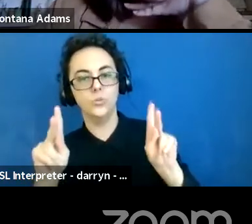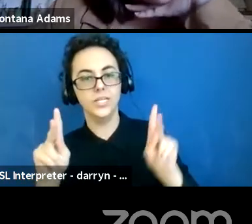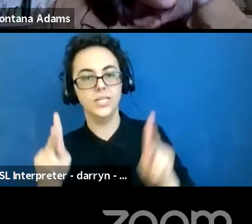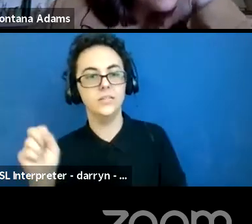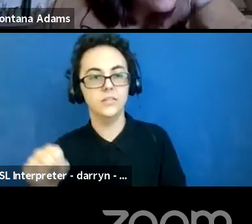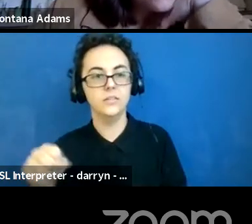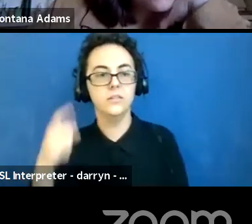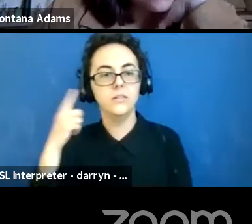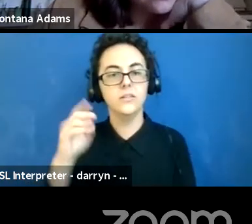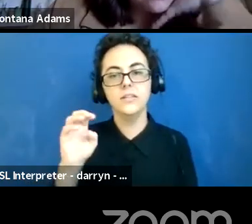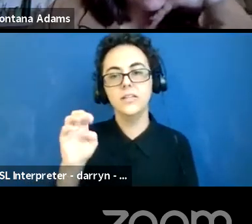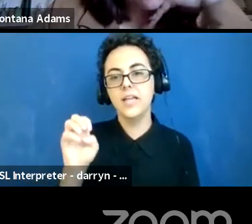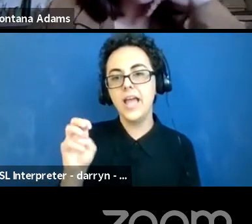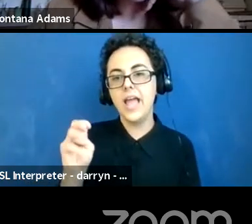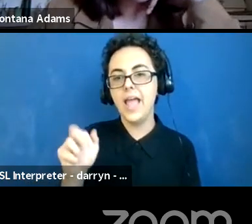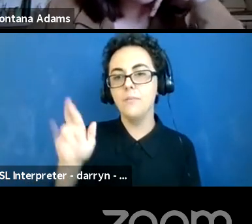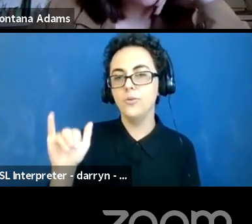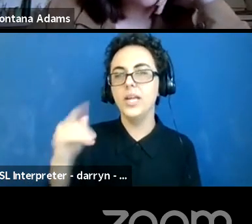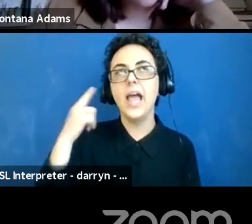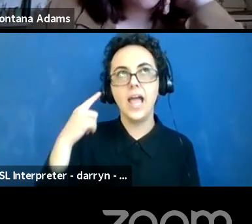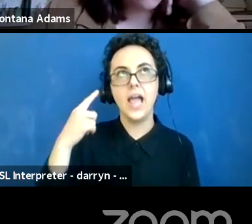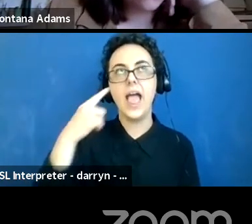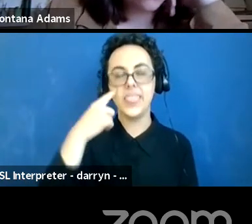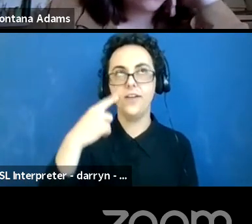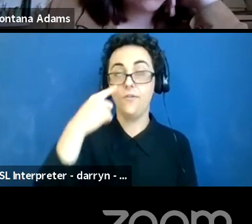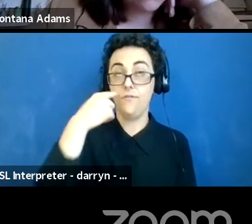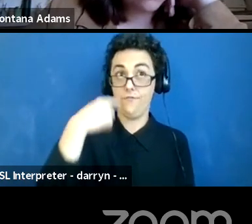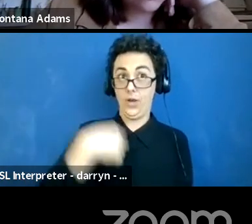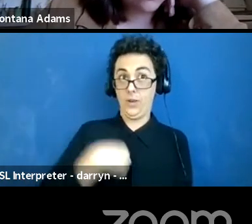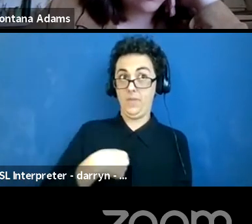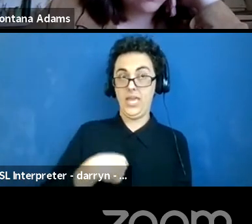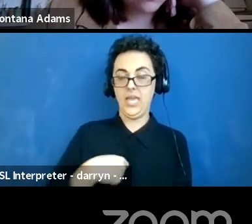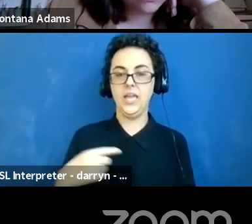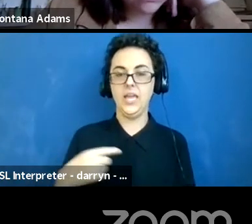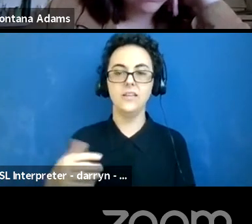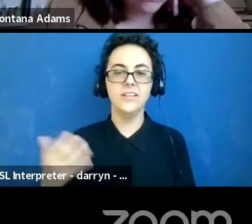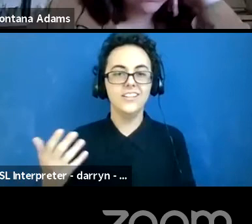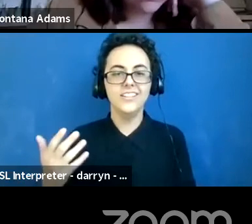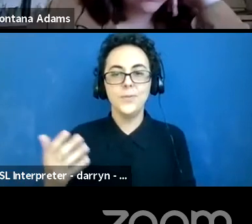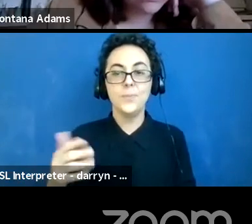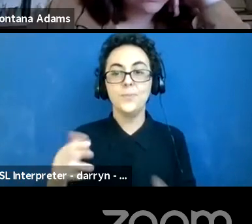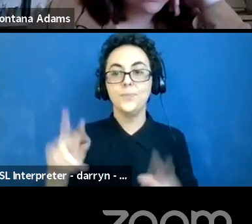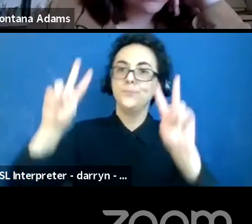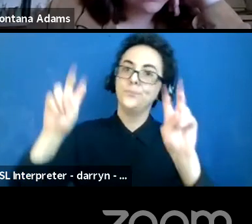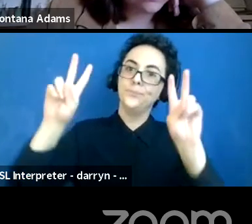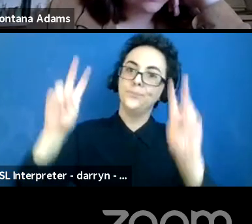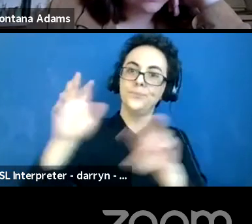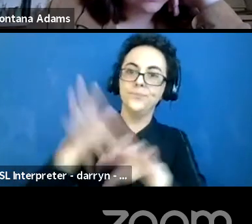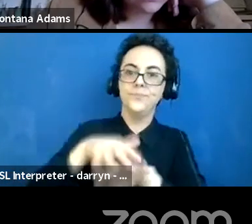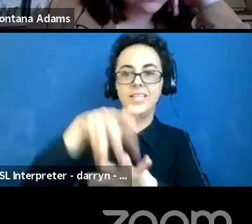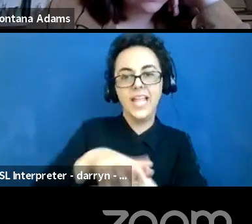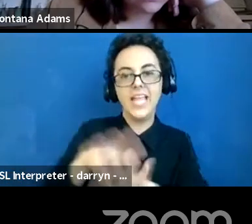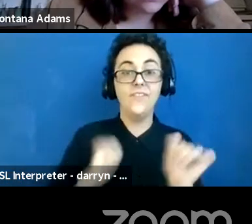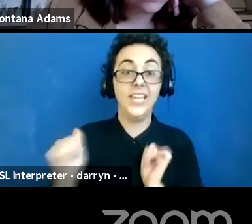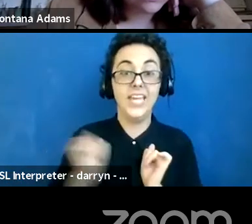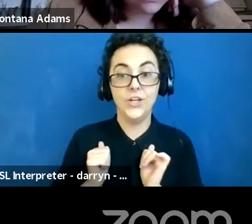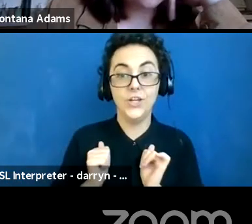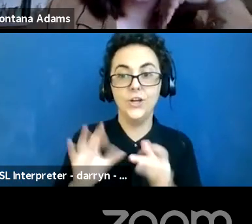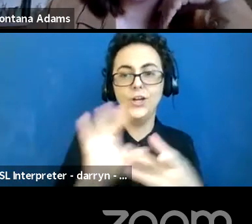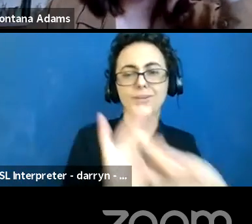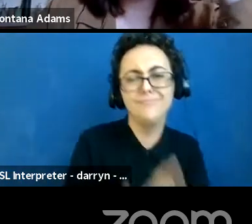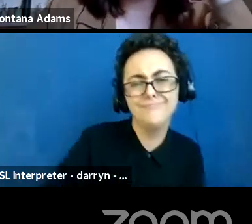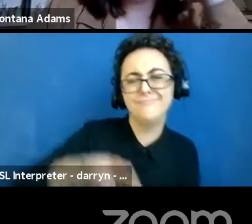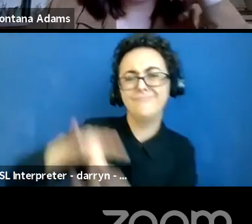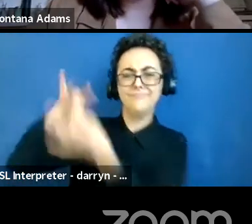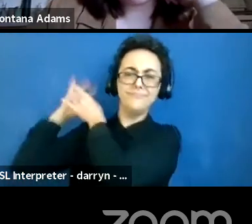back so far to just how our ancestors told stories. You know, that to me is Native theater, and that